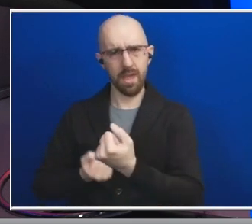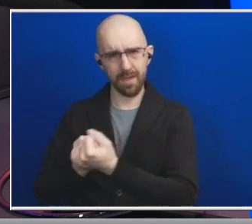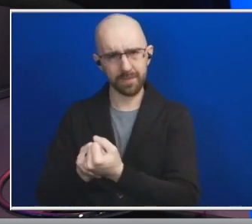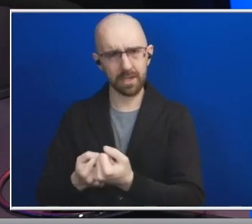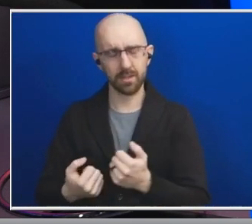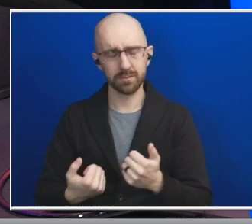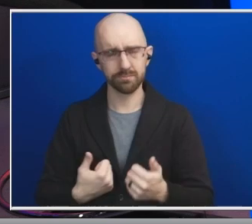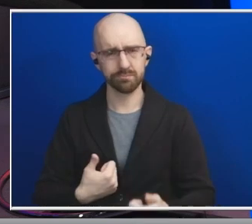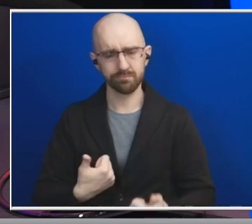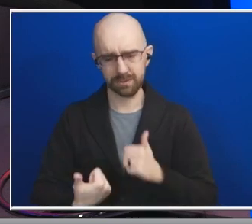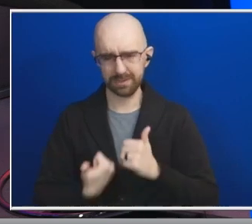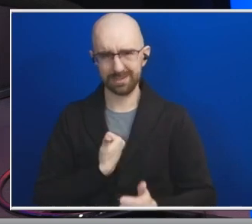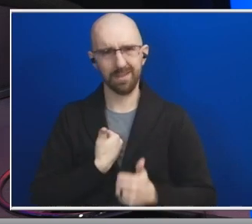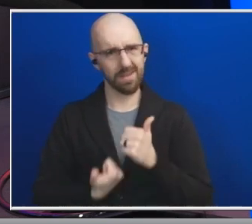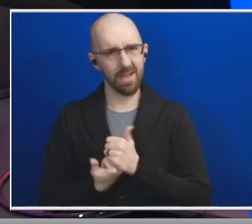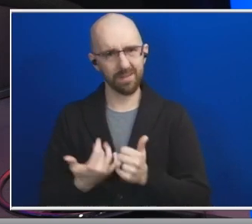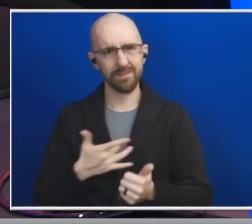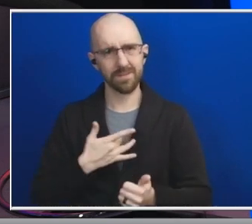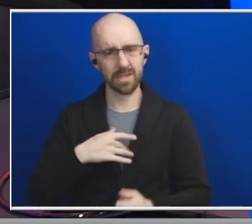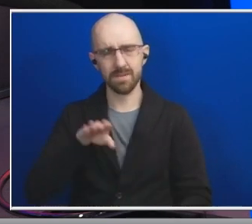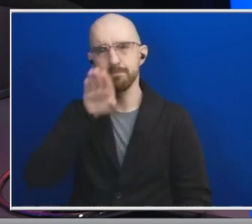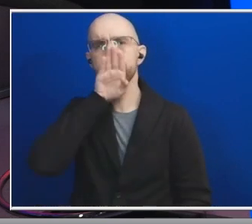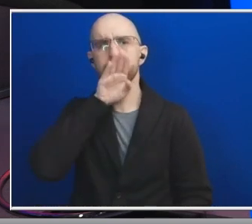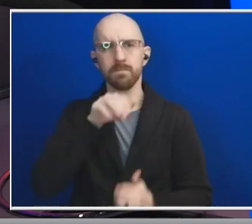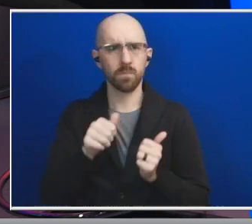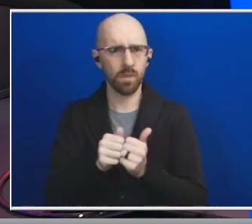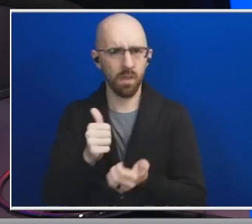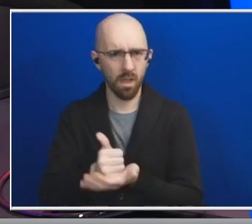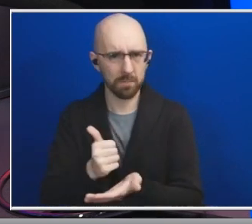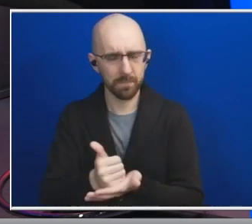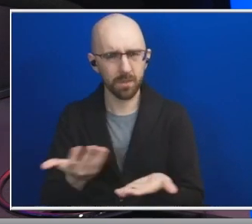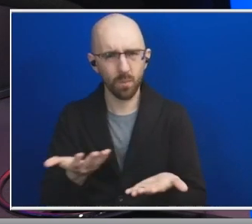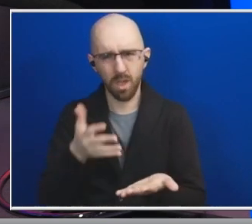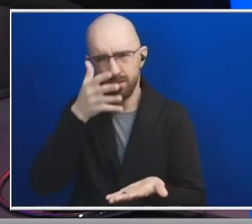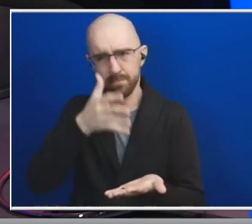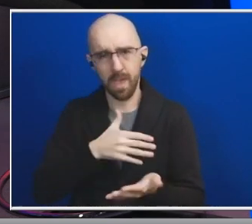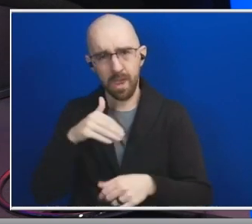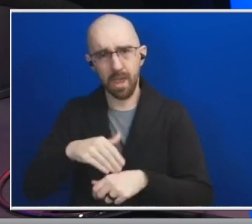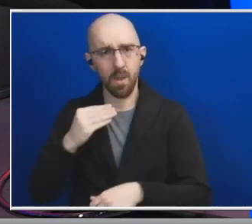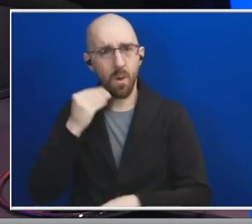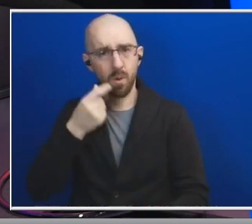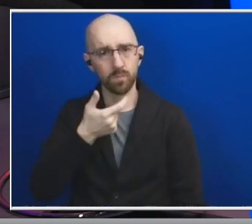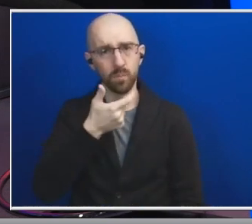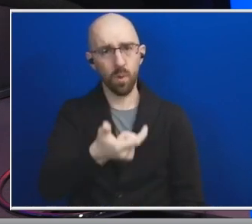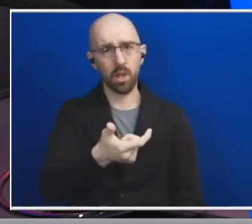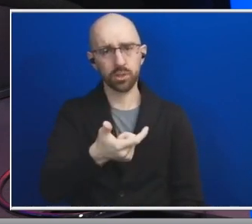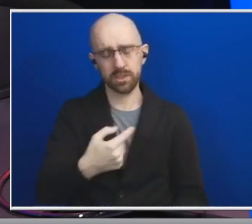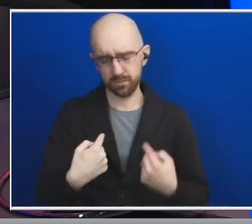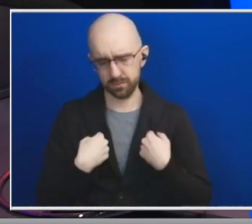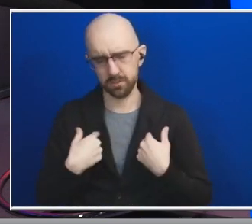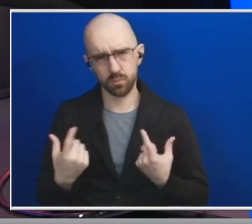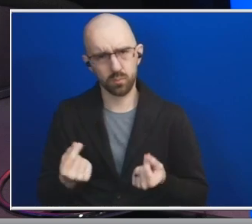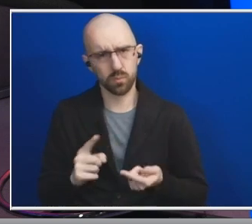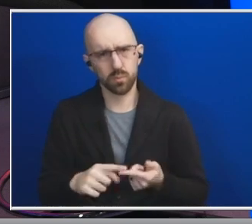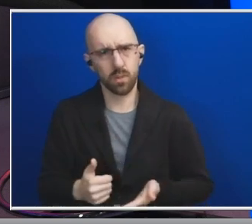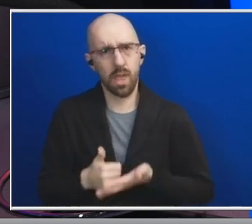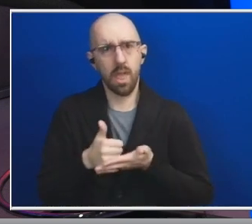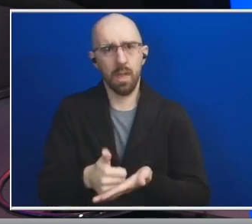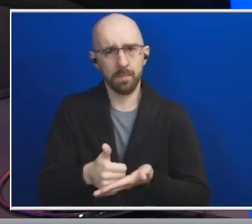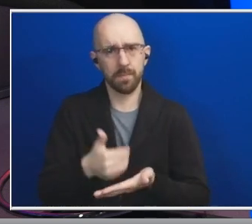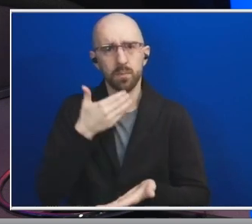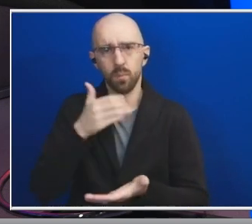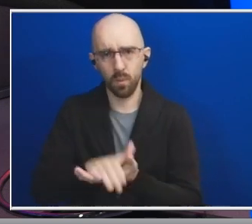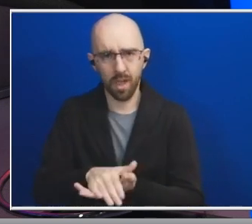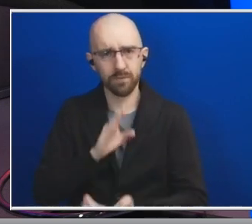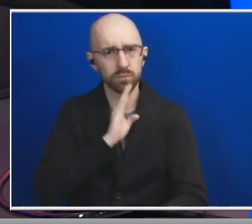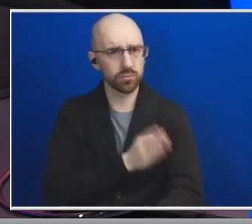they've hit a wall getting help? You know, what's a man sitting at home watching this program to do to help the woman, his wife or his daughter? Dr.